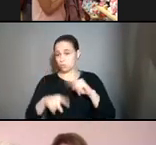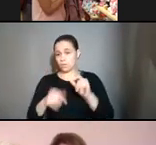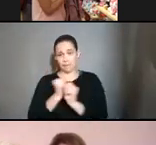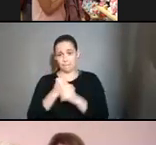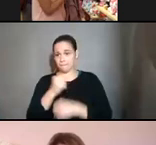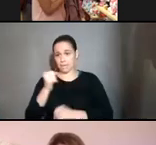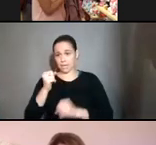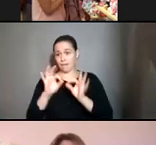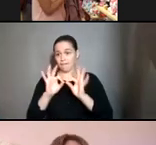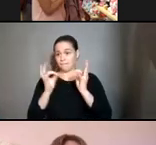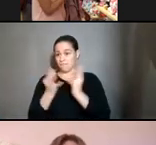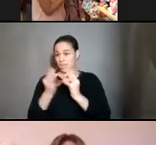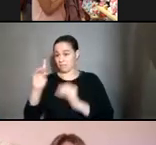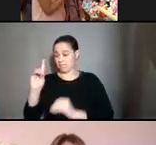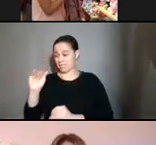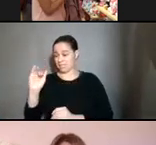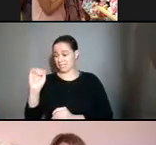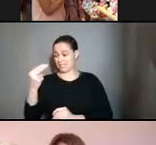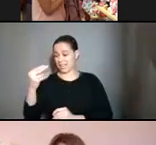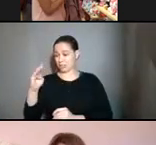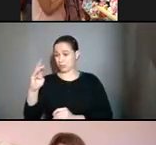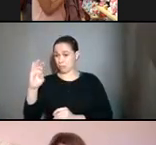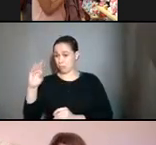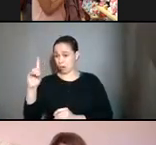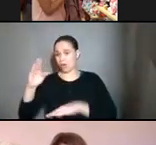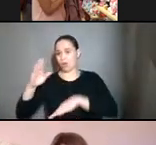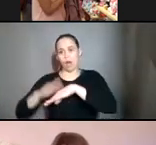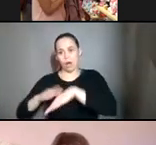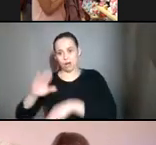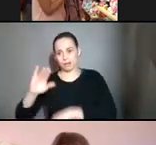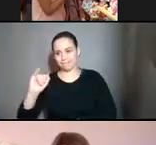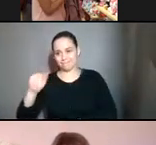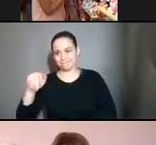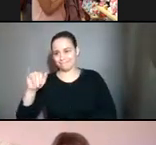an iPad. It must be done on a computer or Chromebook.